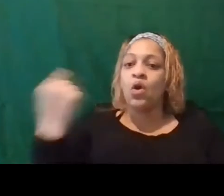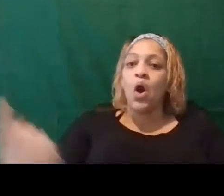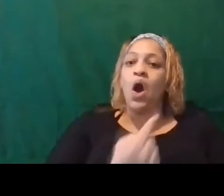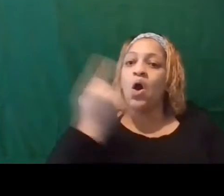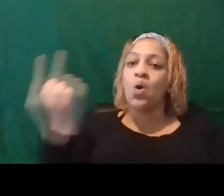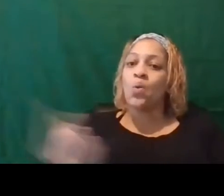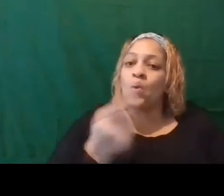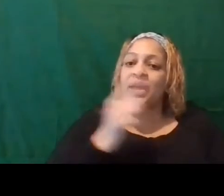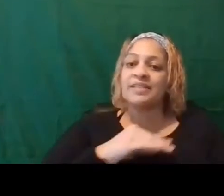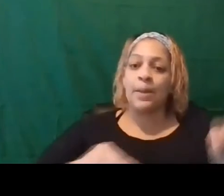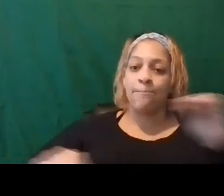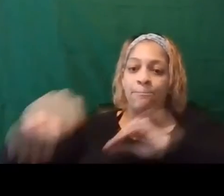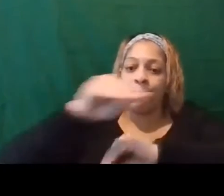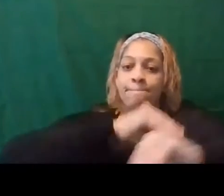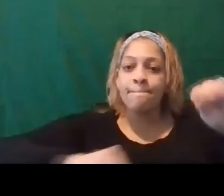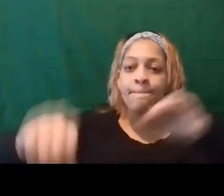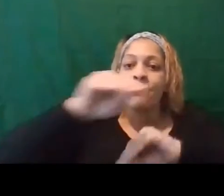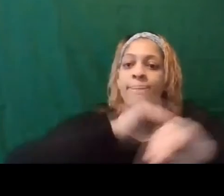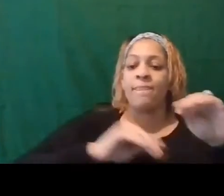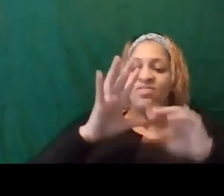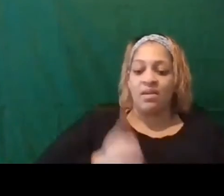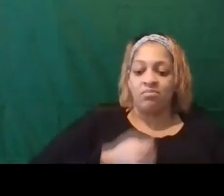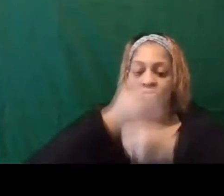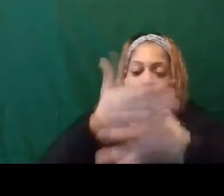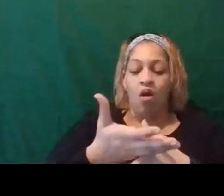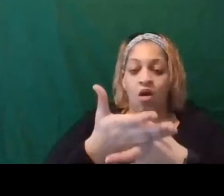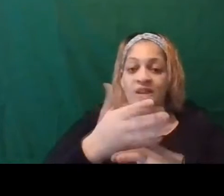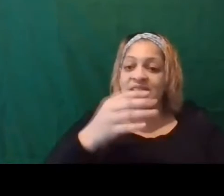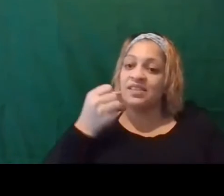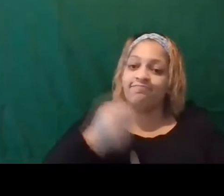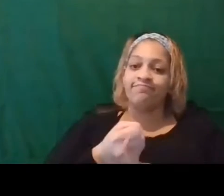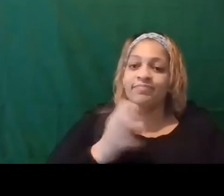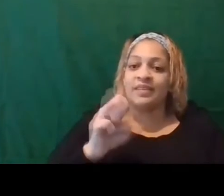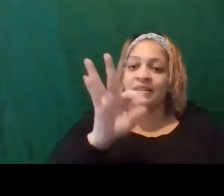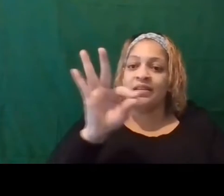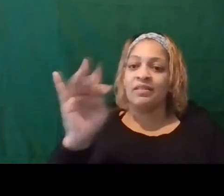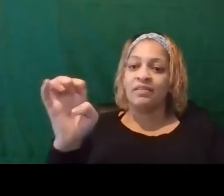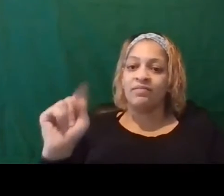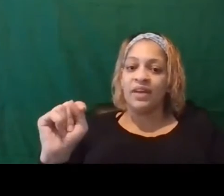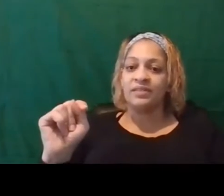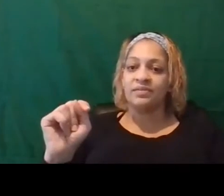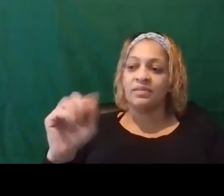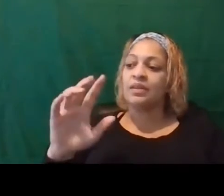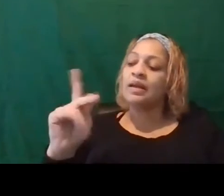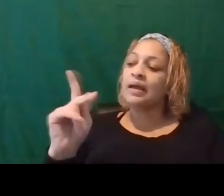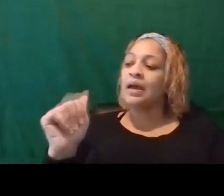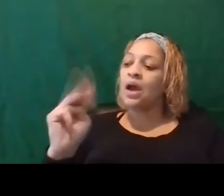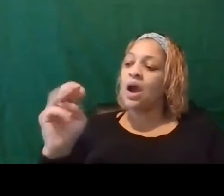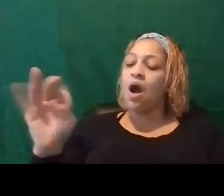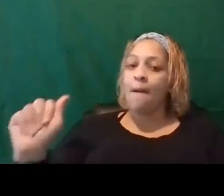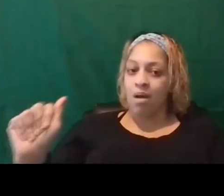always moving as such. Cause and effect. Karma. We don't refer to, in our teaching, we don't refer to karma